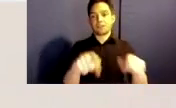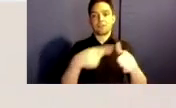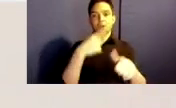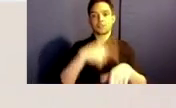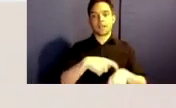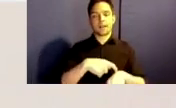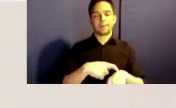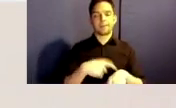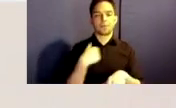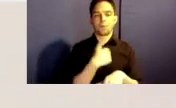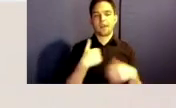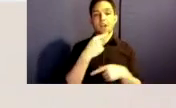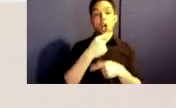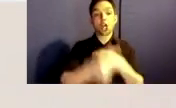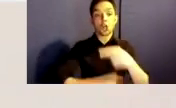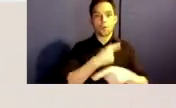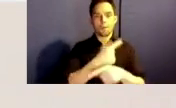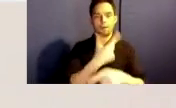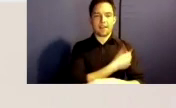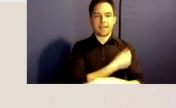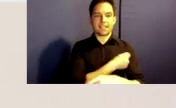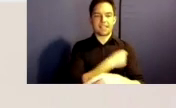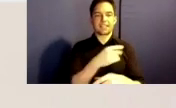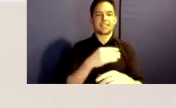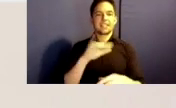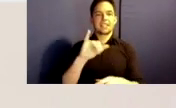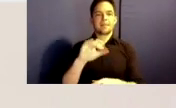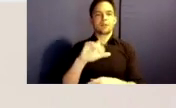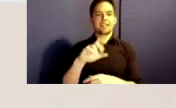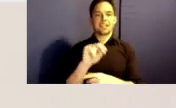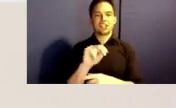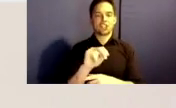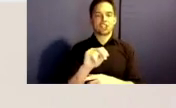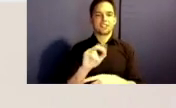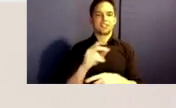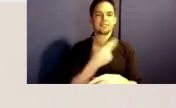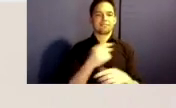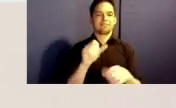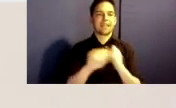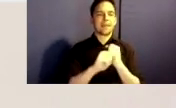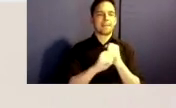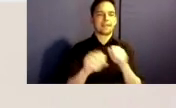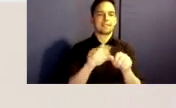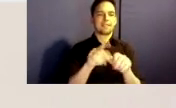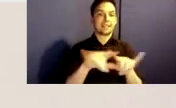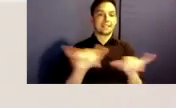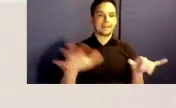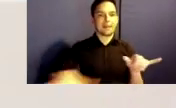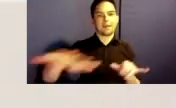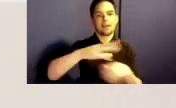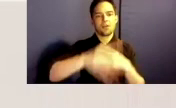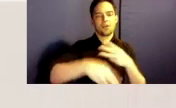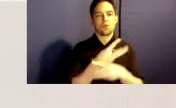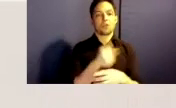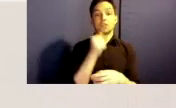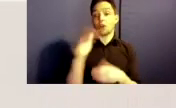have a global vaccination immunization campaign at the same time all over the world. But not all the countries